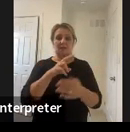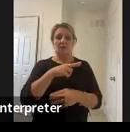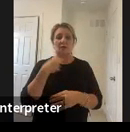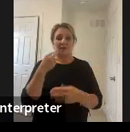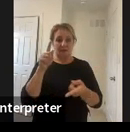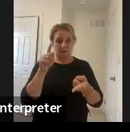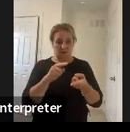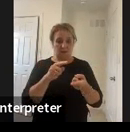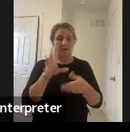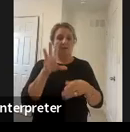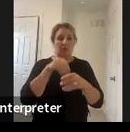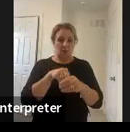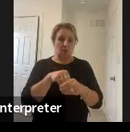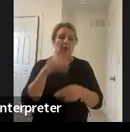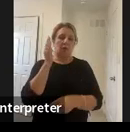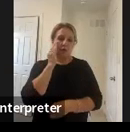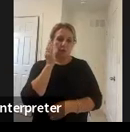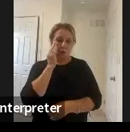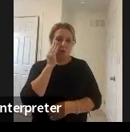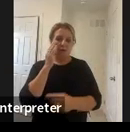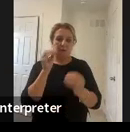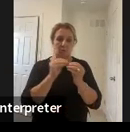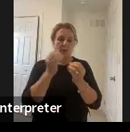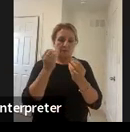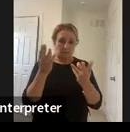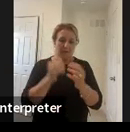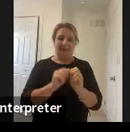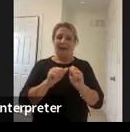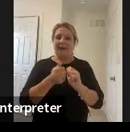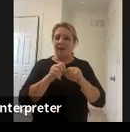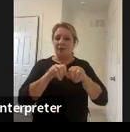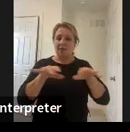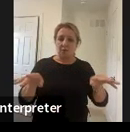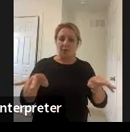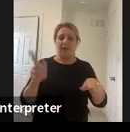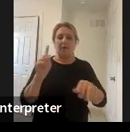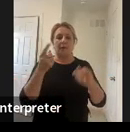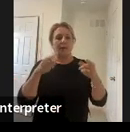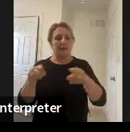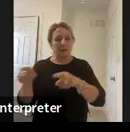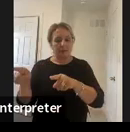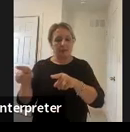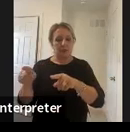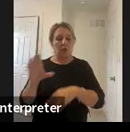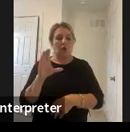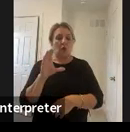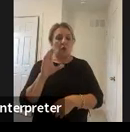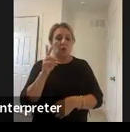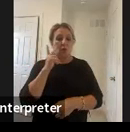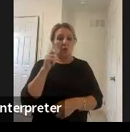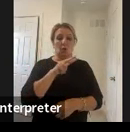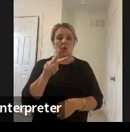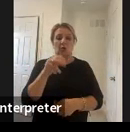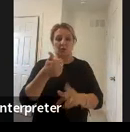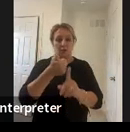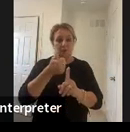that includes knowing about monkeypox, how it spreads and where it's occurring, looking at ourselves to determine